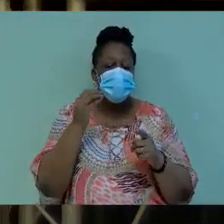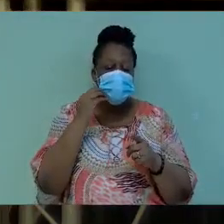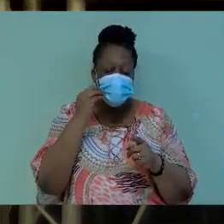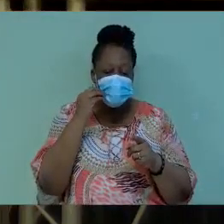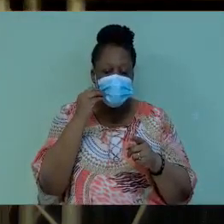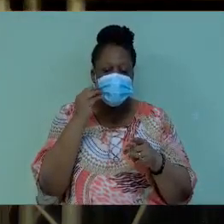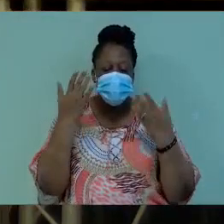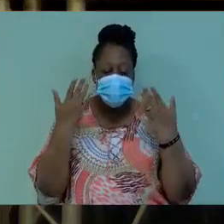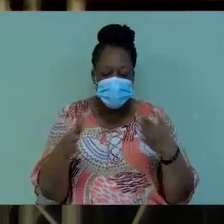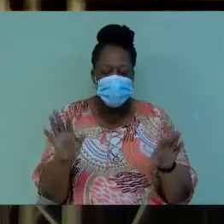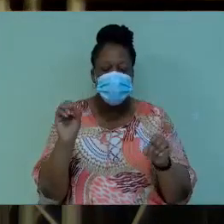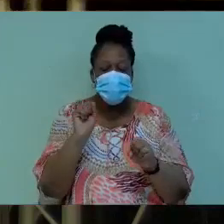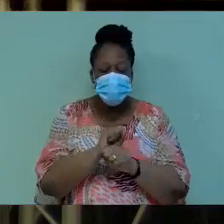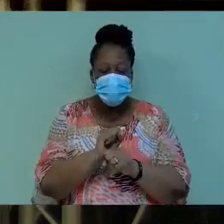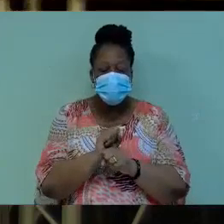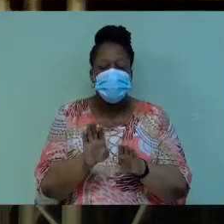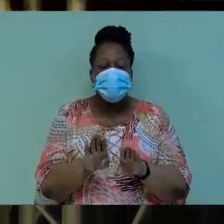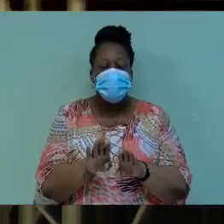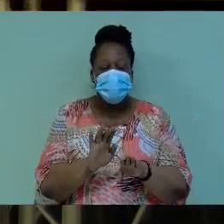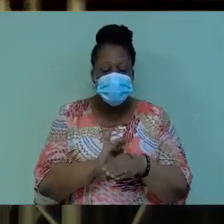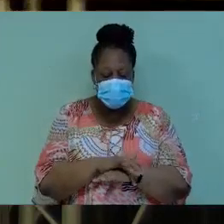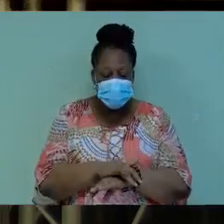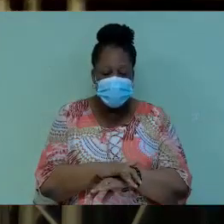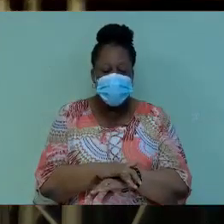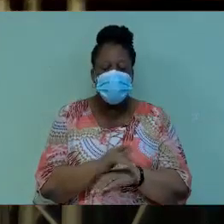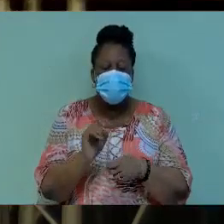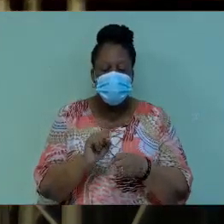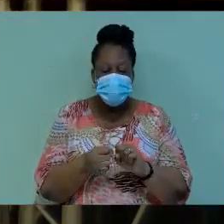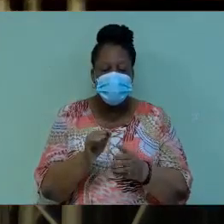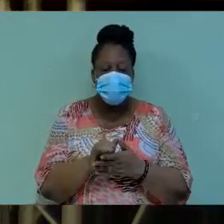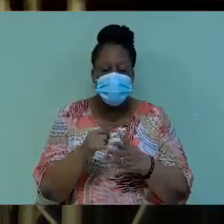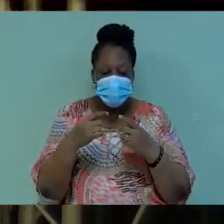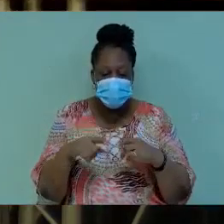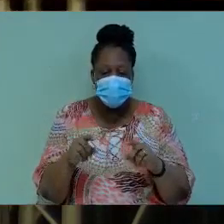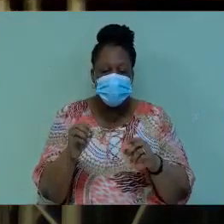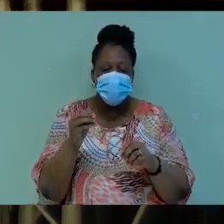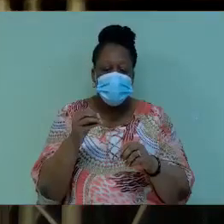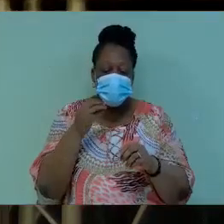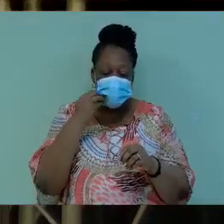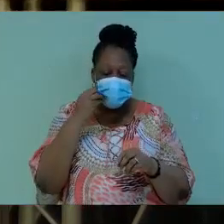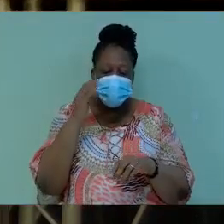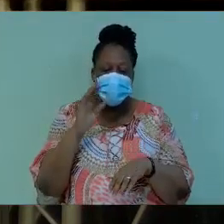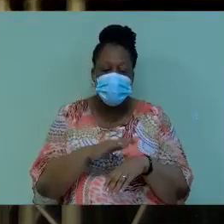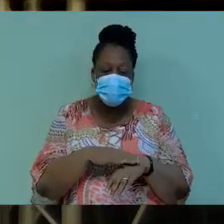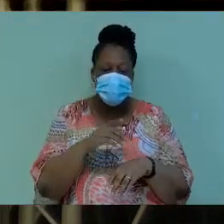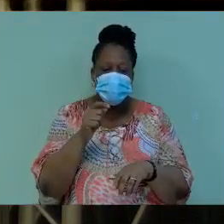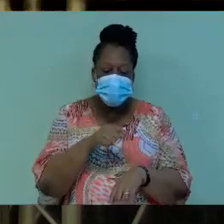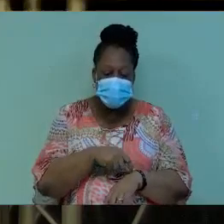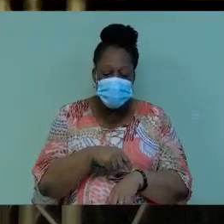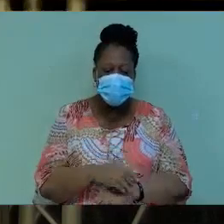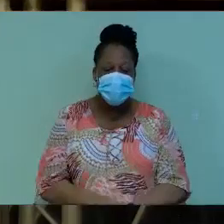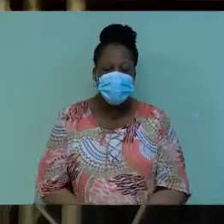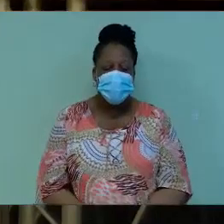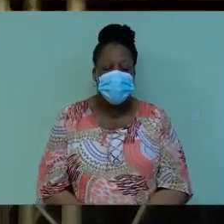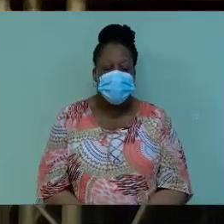and disregard all traffic rules and end up being involved in accidents. We remind motorists to give